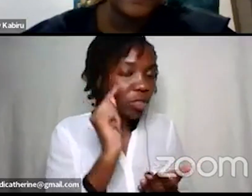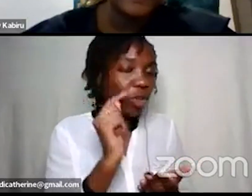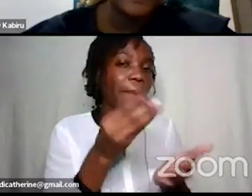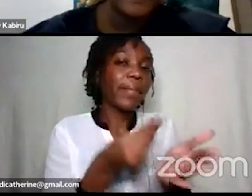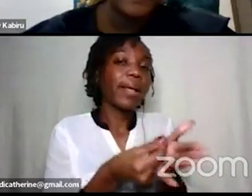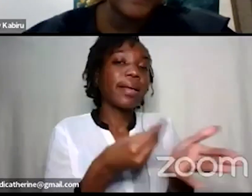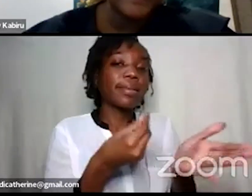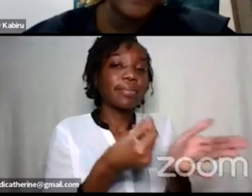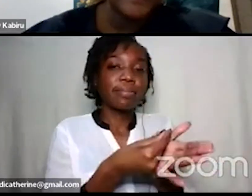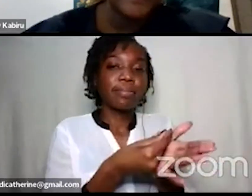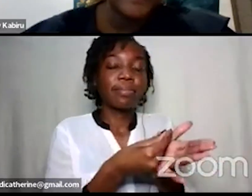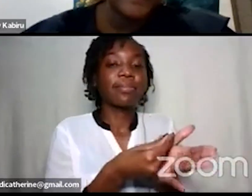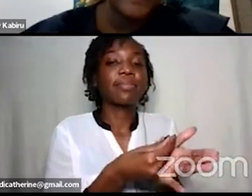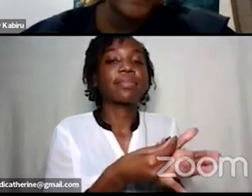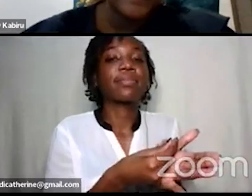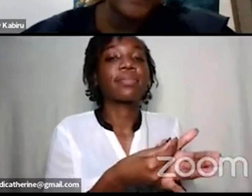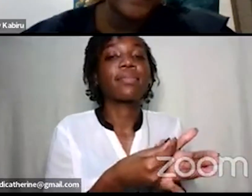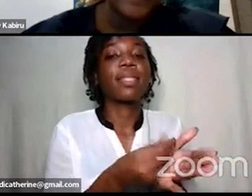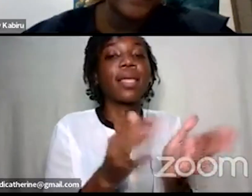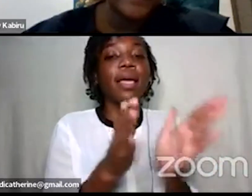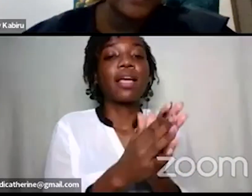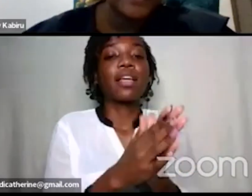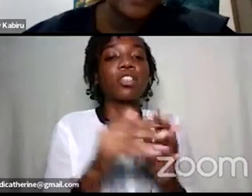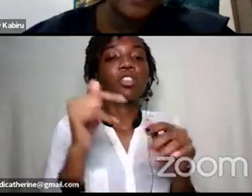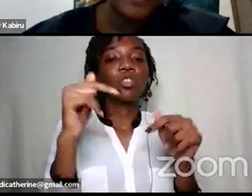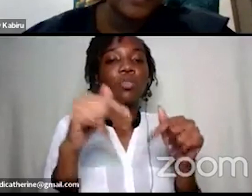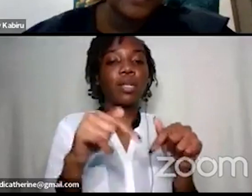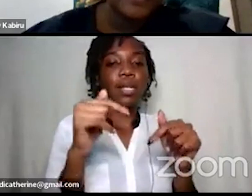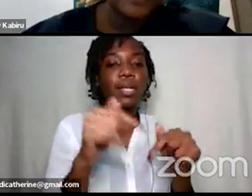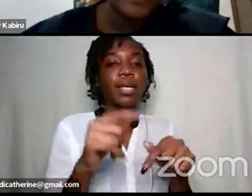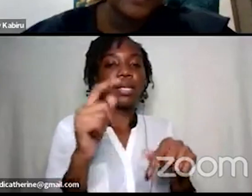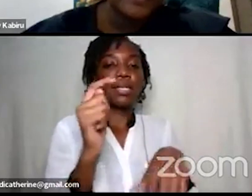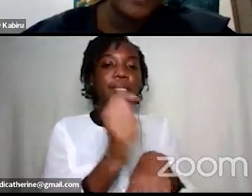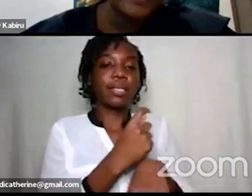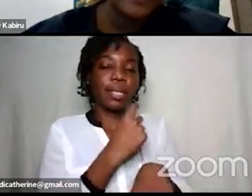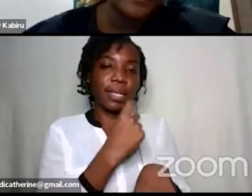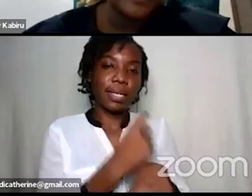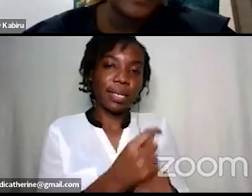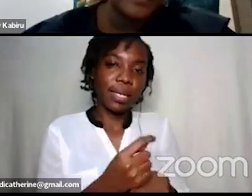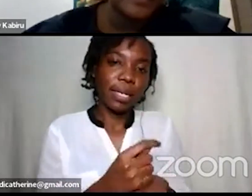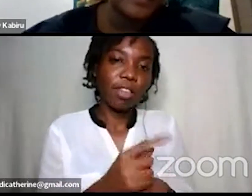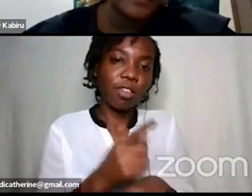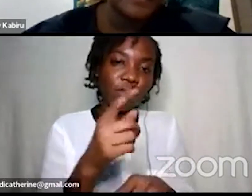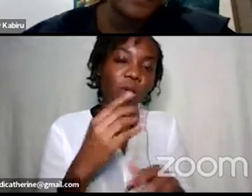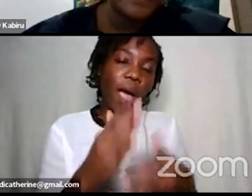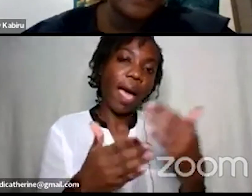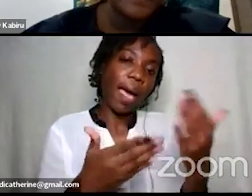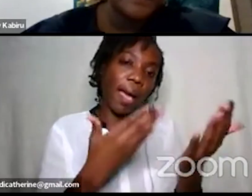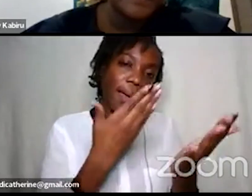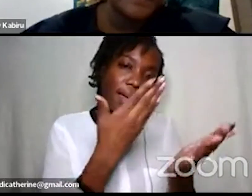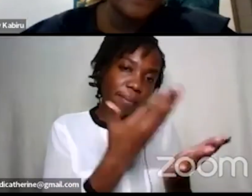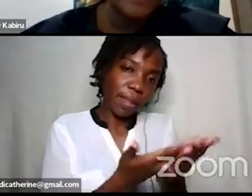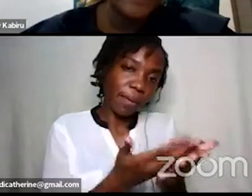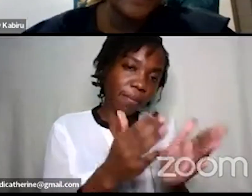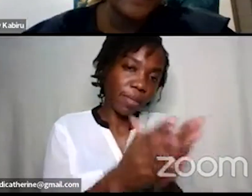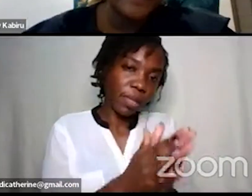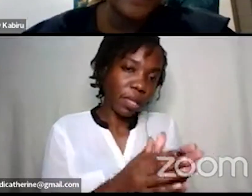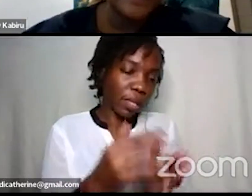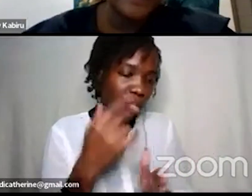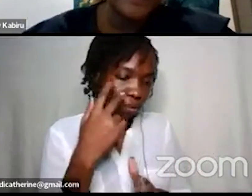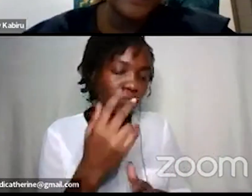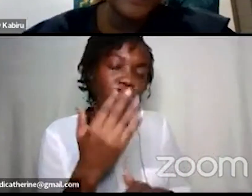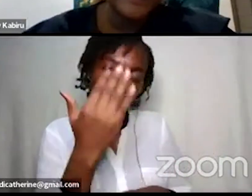just on today's training, due to competition, kindly apply and justify on